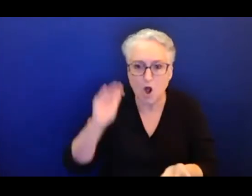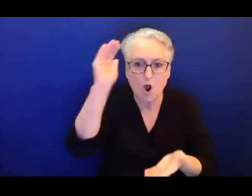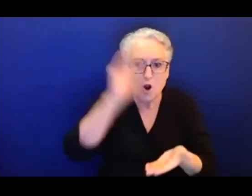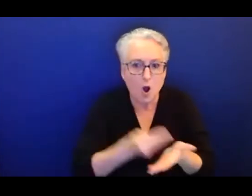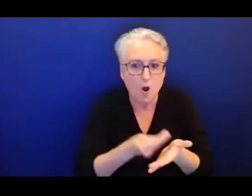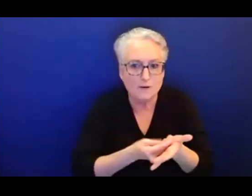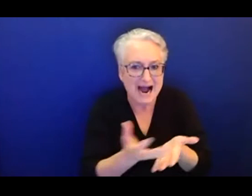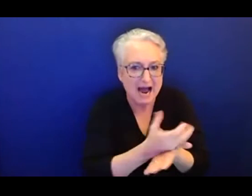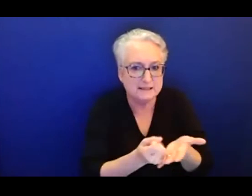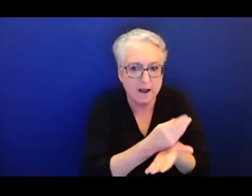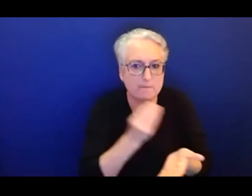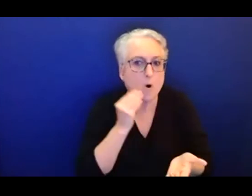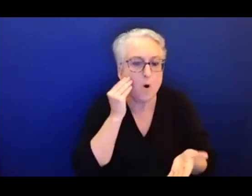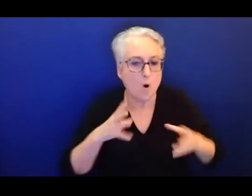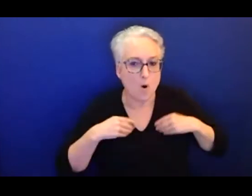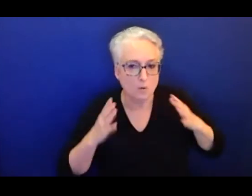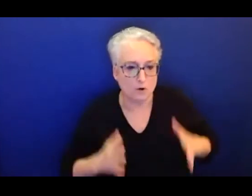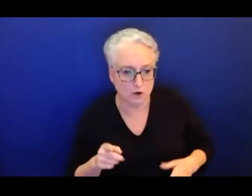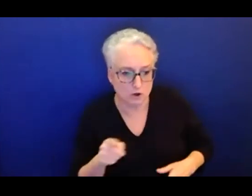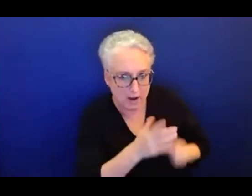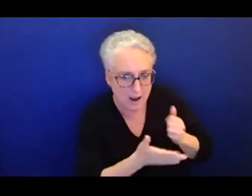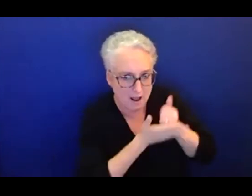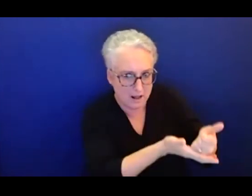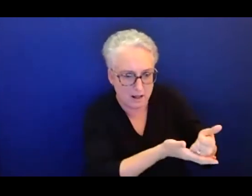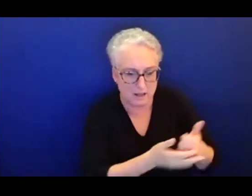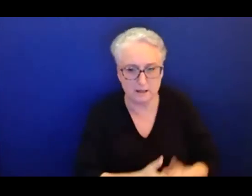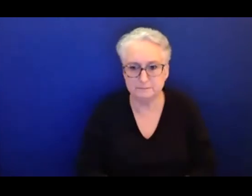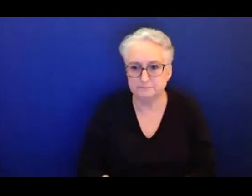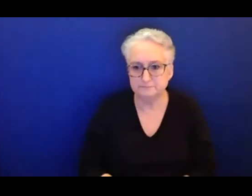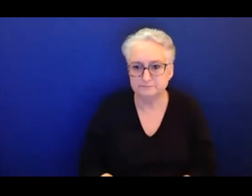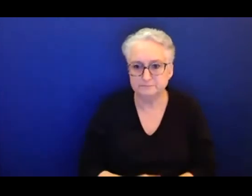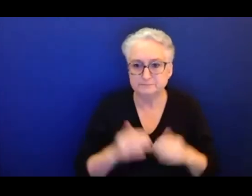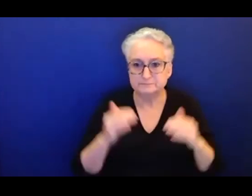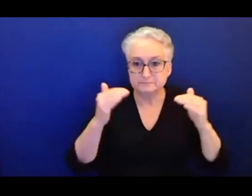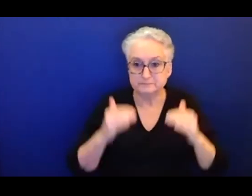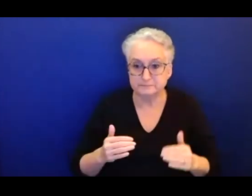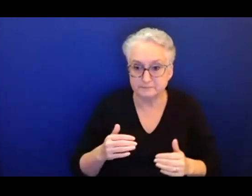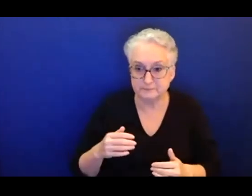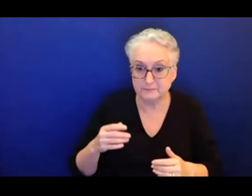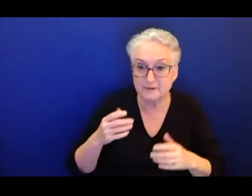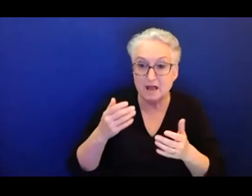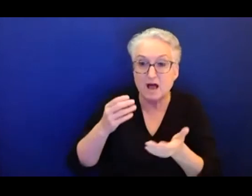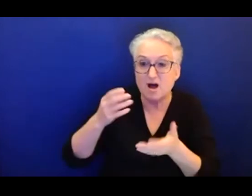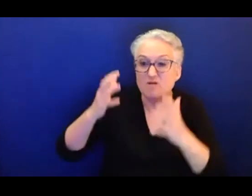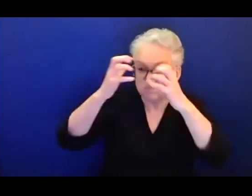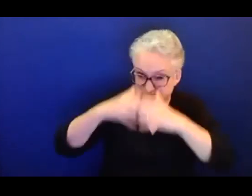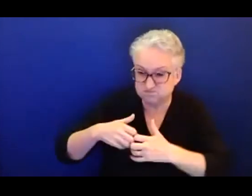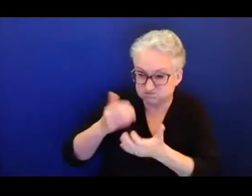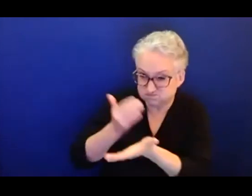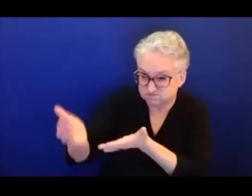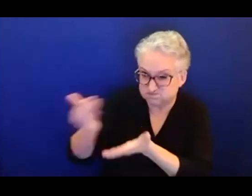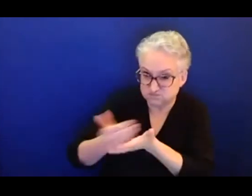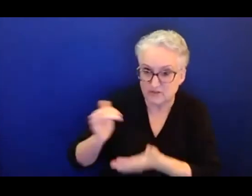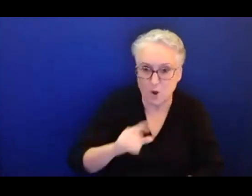2021-2022 fiscal year is 1.8 for the demolition program with a proposed accomplishment of